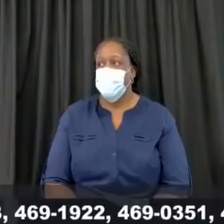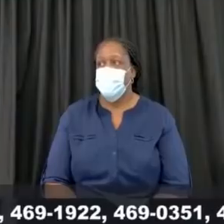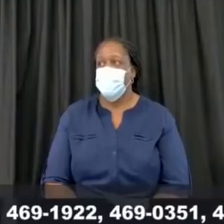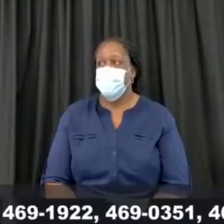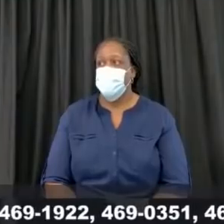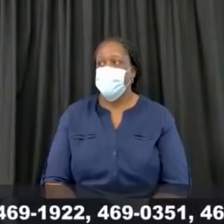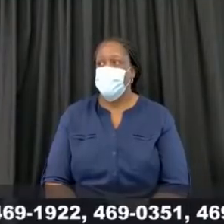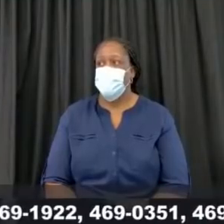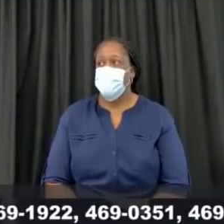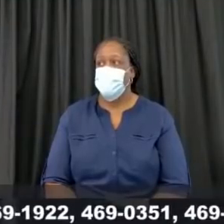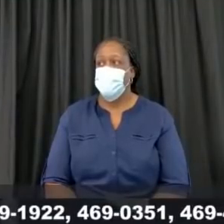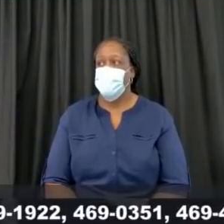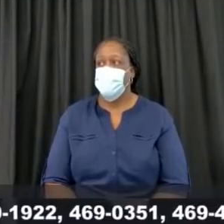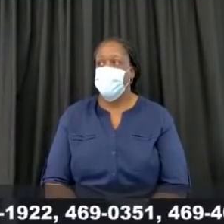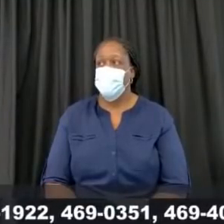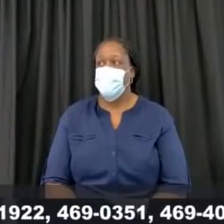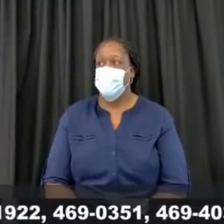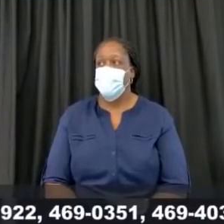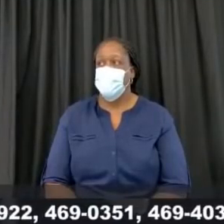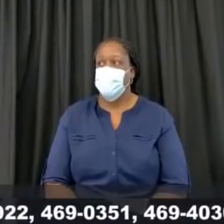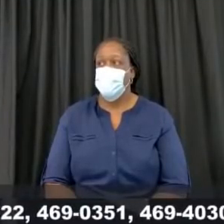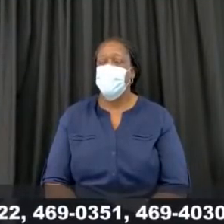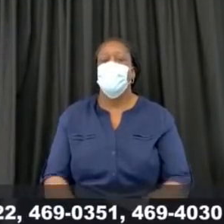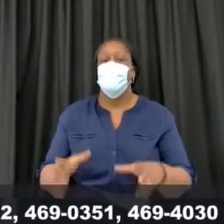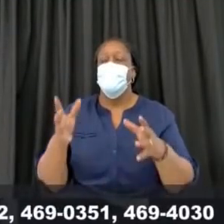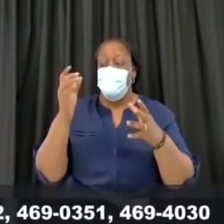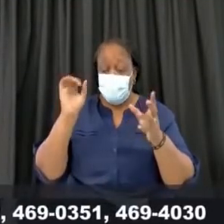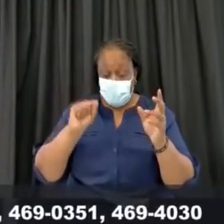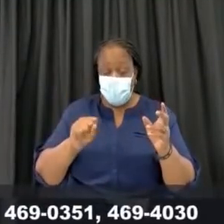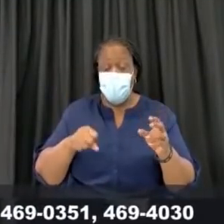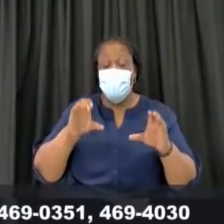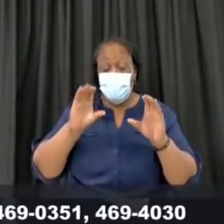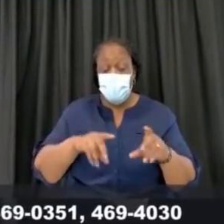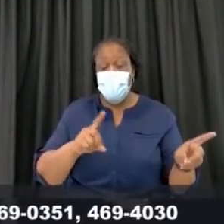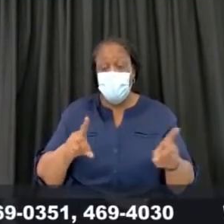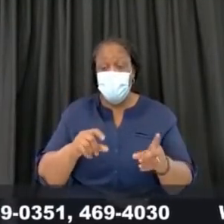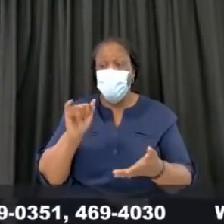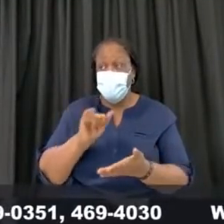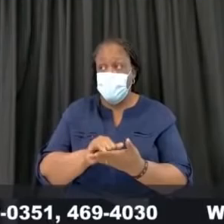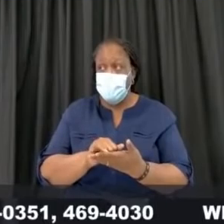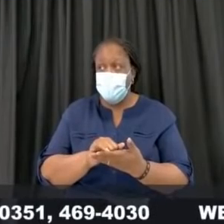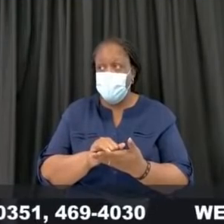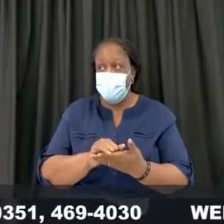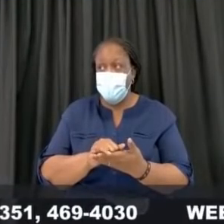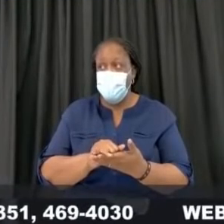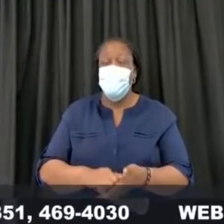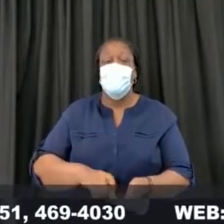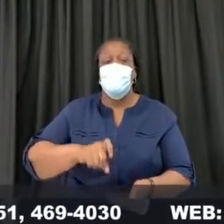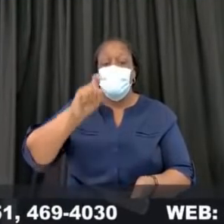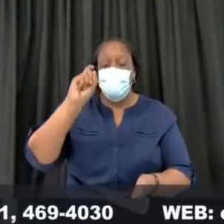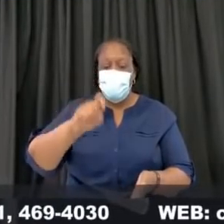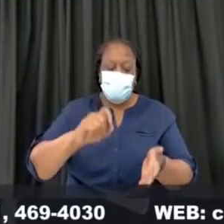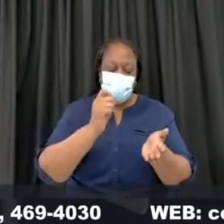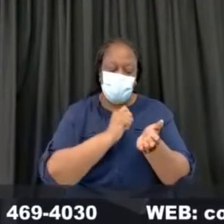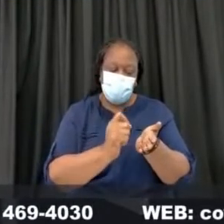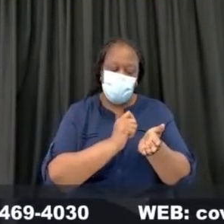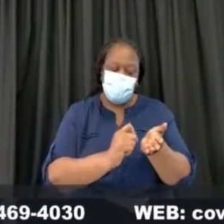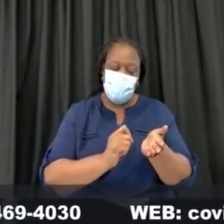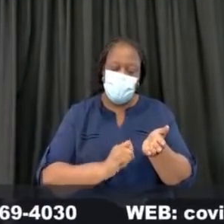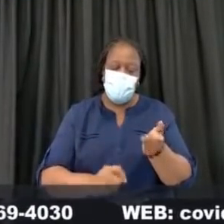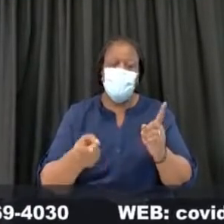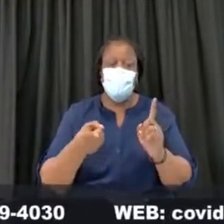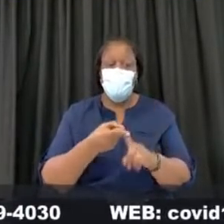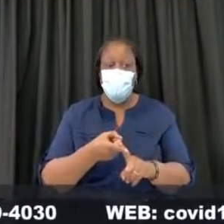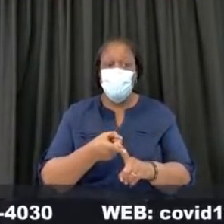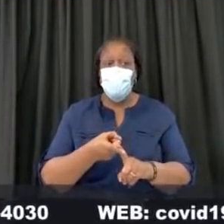request over and over. What we will encourage persons to do is to write to the Immigration Department here in St. Kitts and Nevis of their